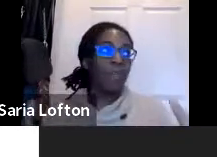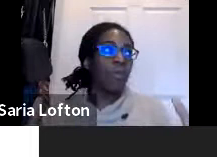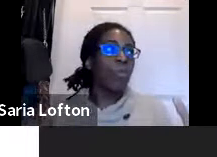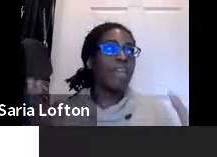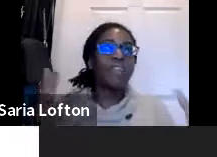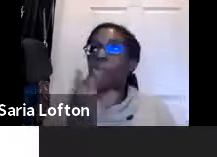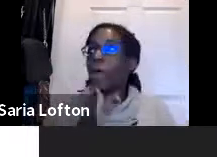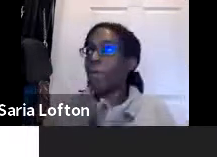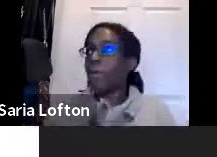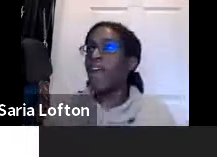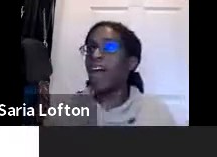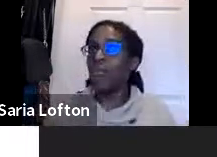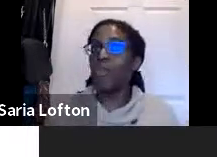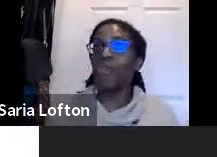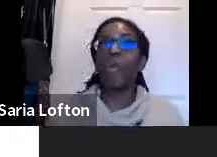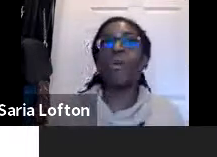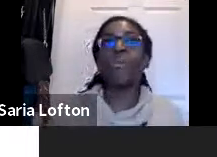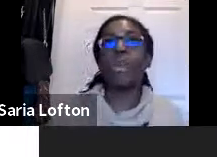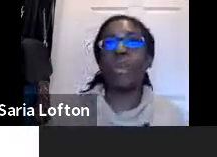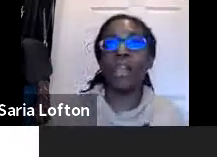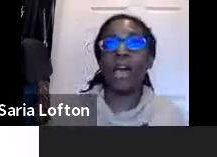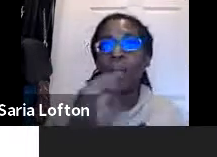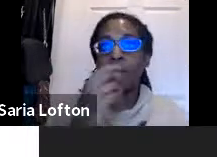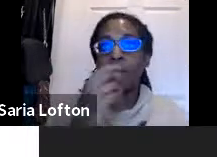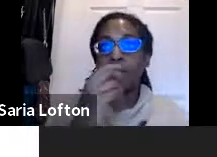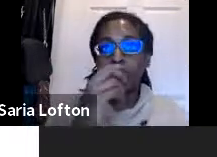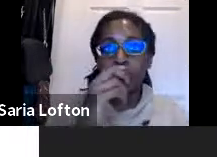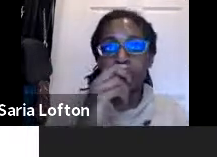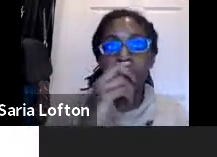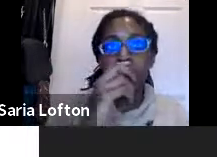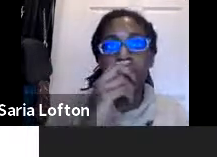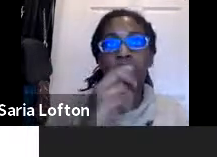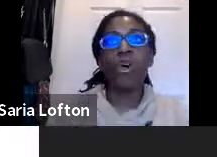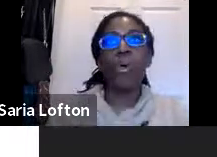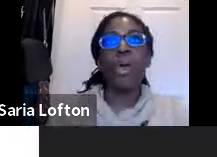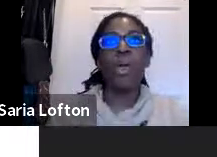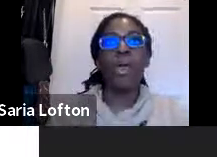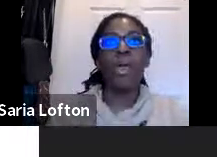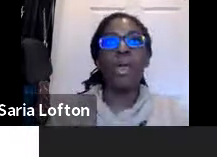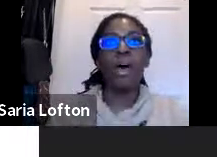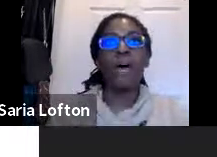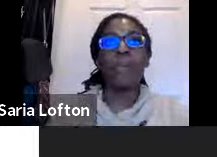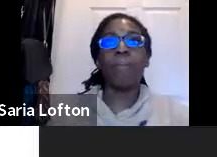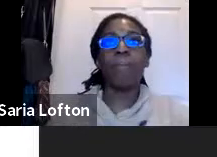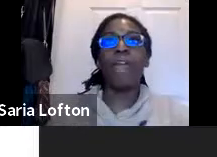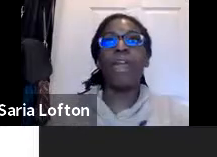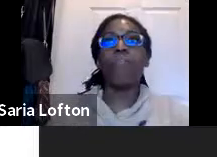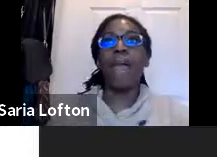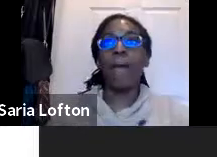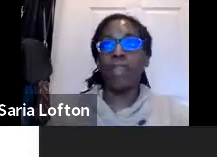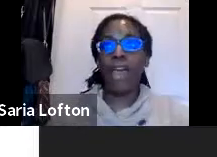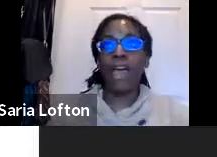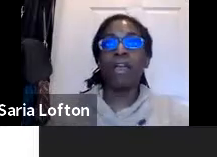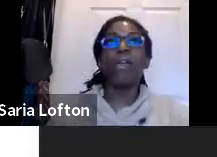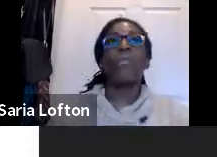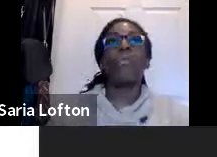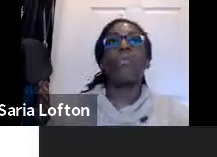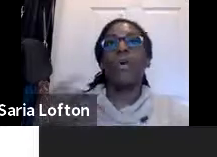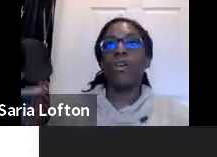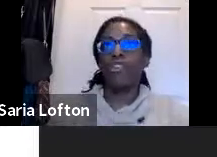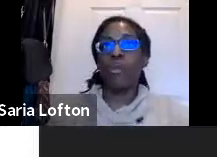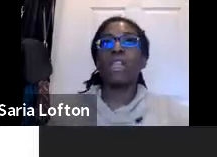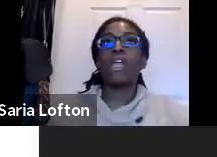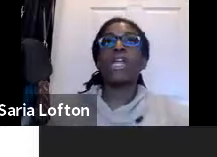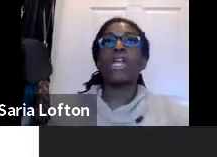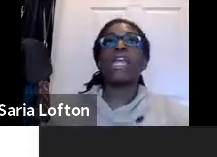highlighted, we see we probably have more than what we realize. So in mapping that,